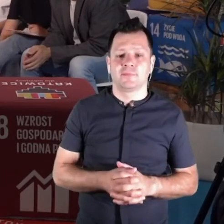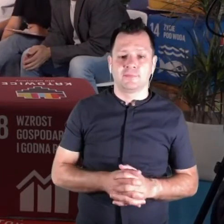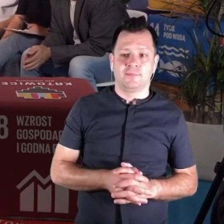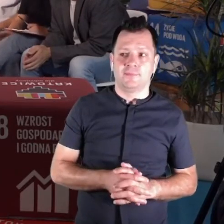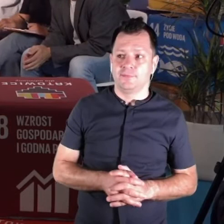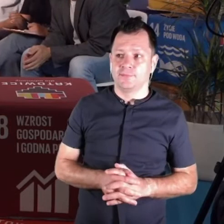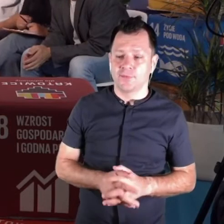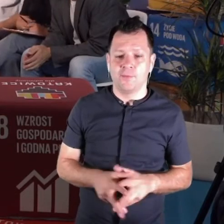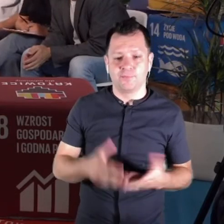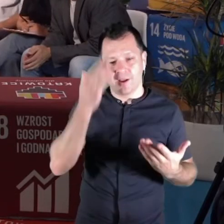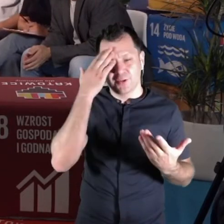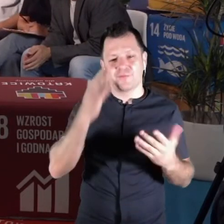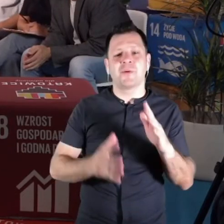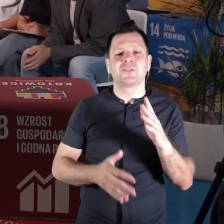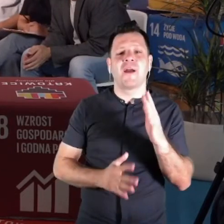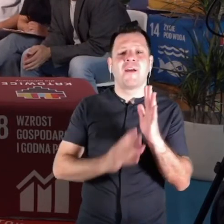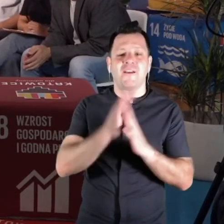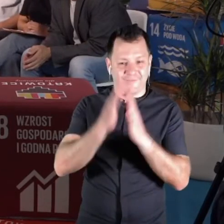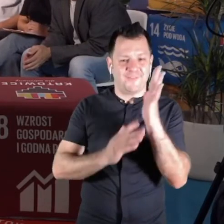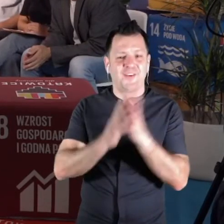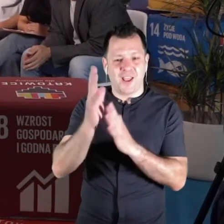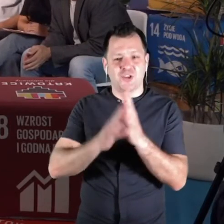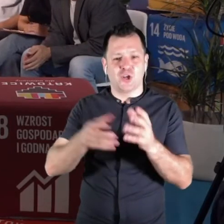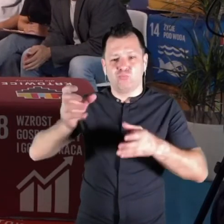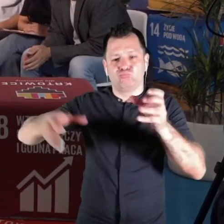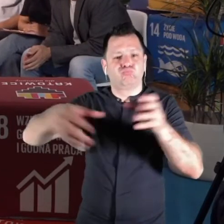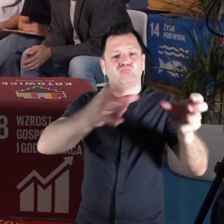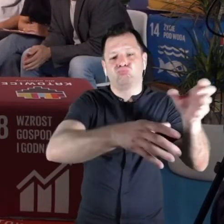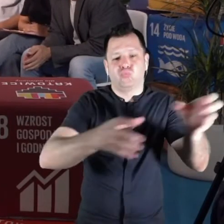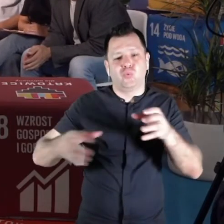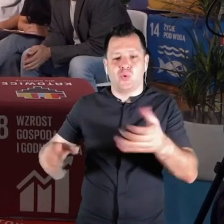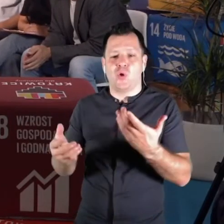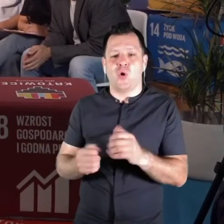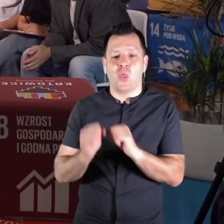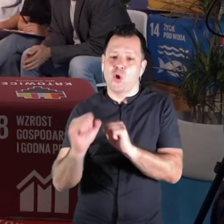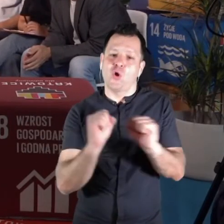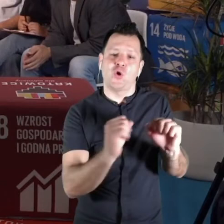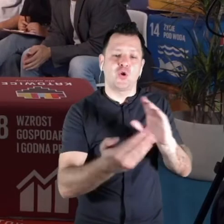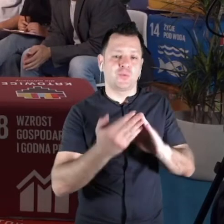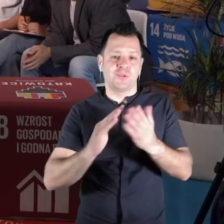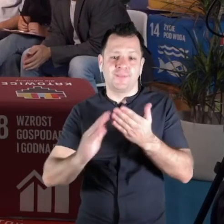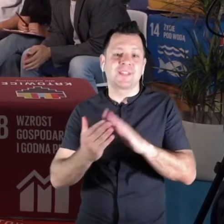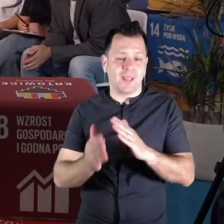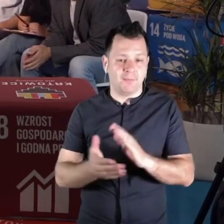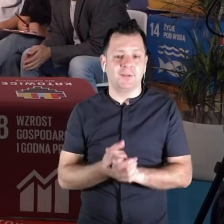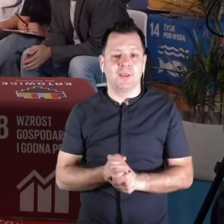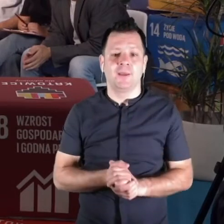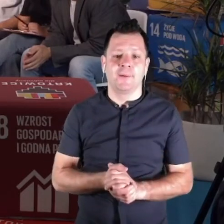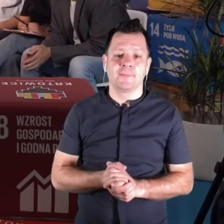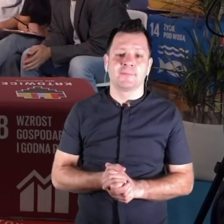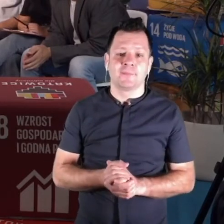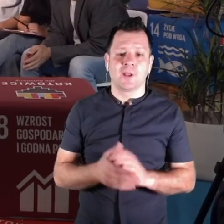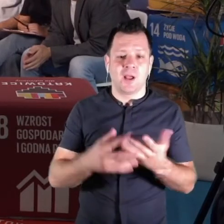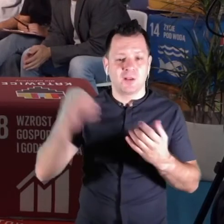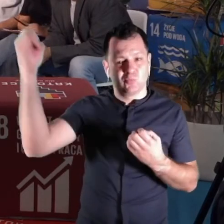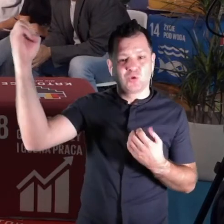they protect each other from radiation, for example, whereas a city tree which is isolated will get much more radiation, and this also